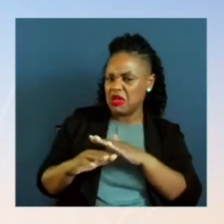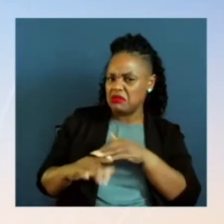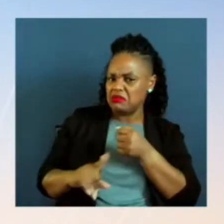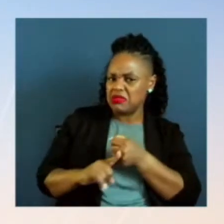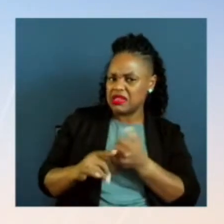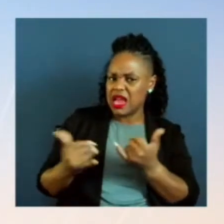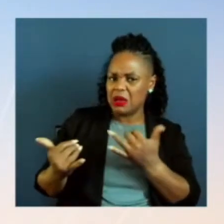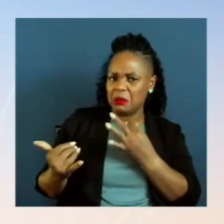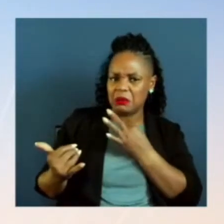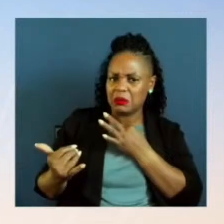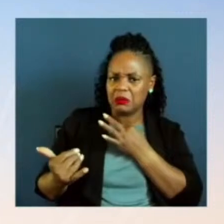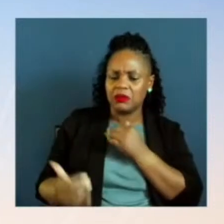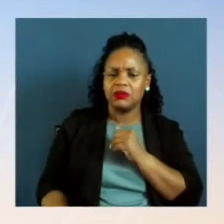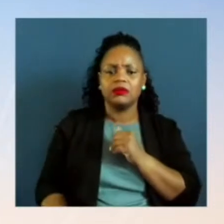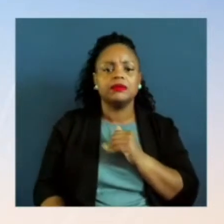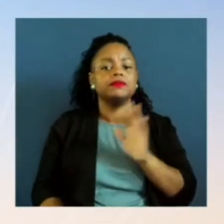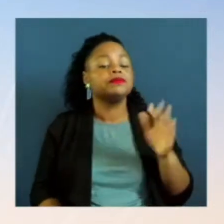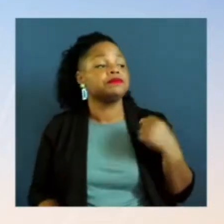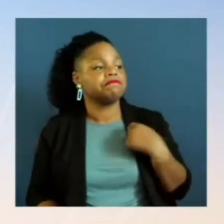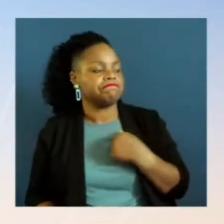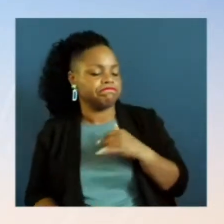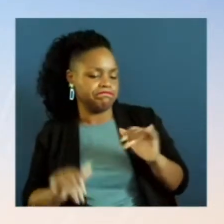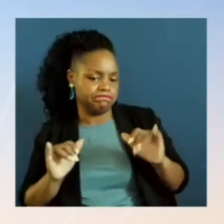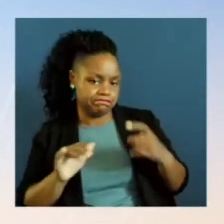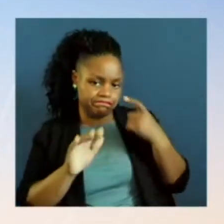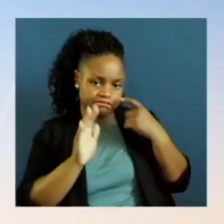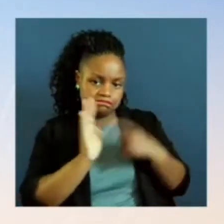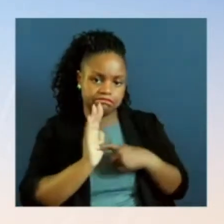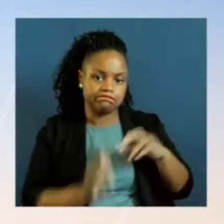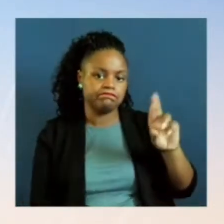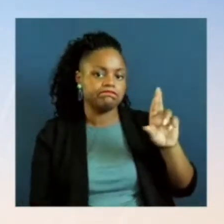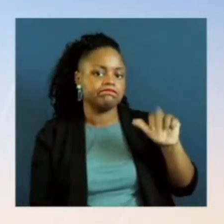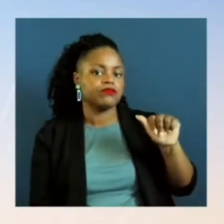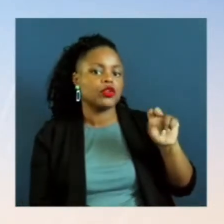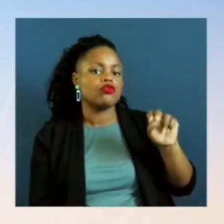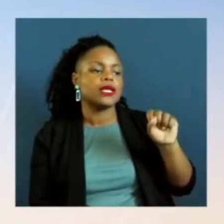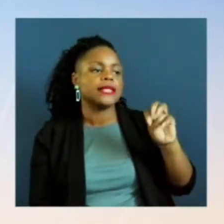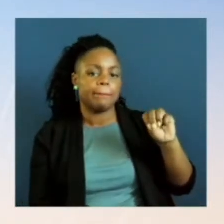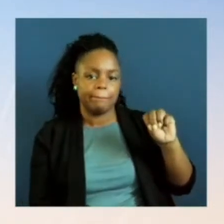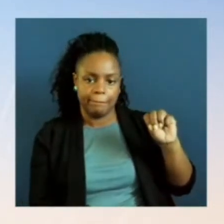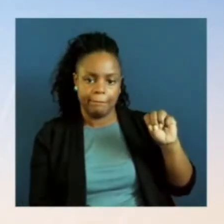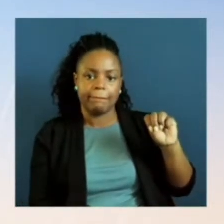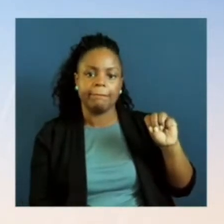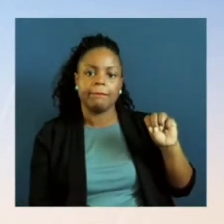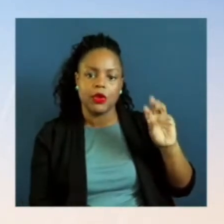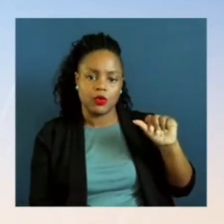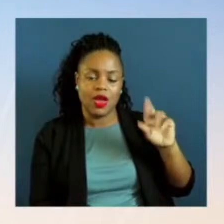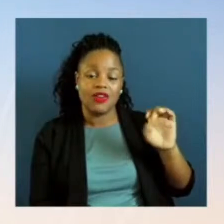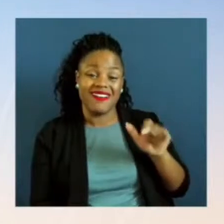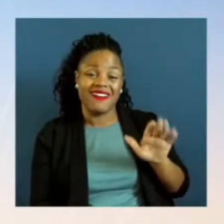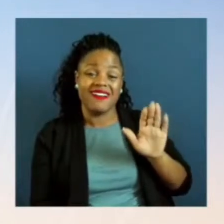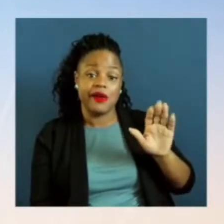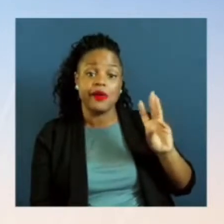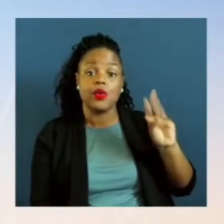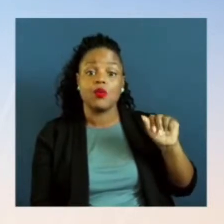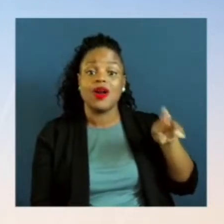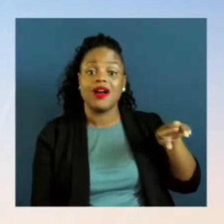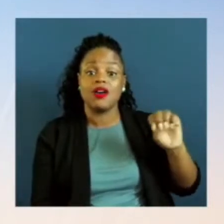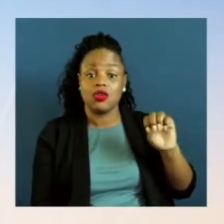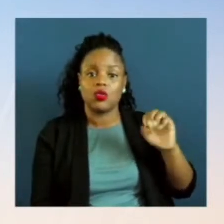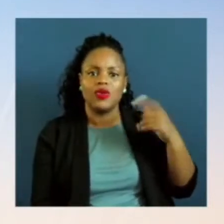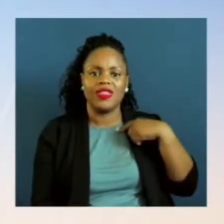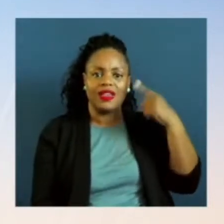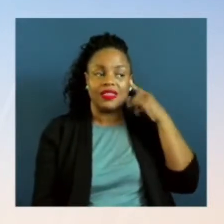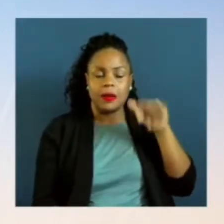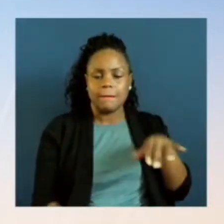in ransomware, and we think it's an important step in reducing the risk to Americans. There could be a host